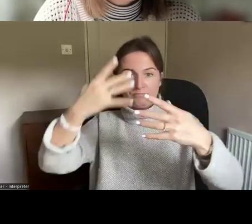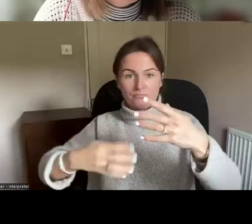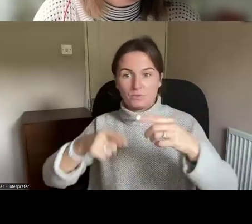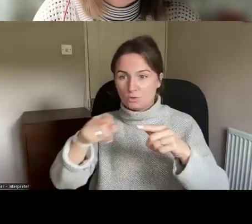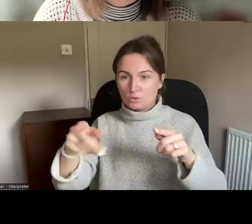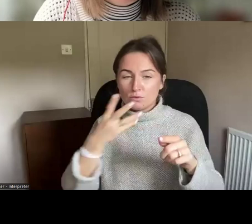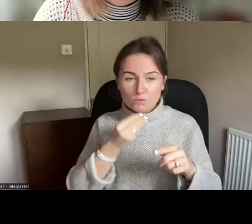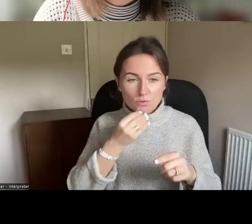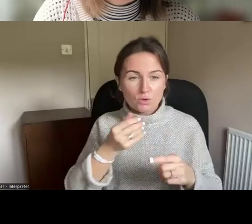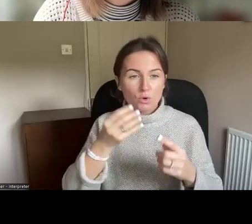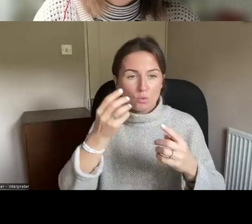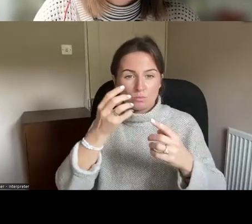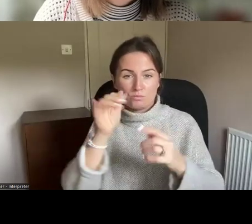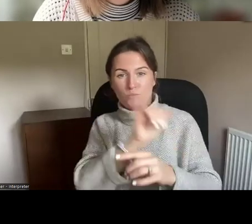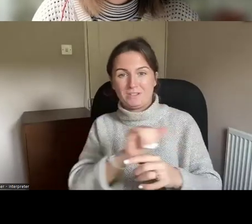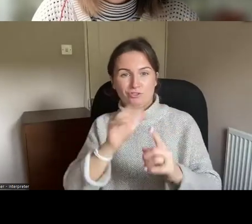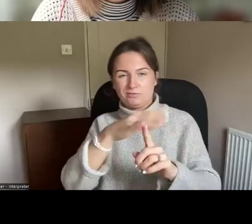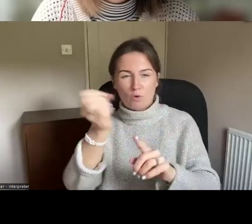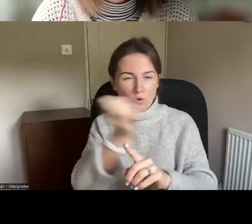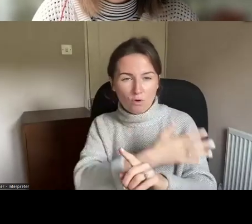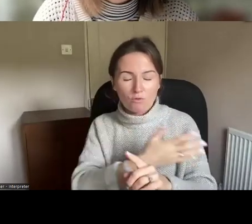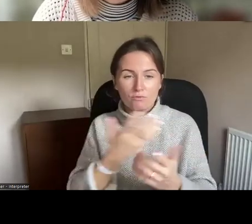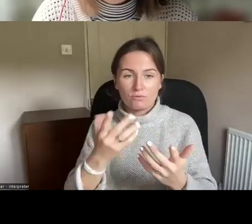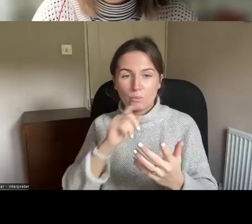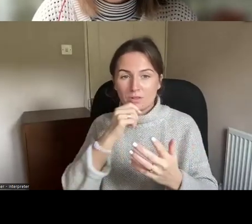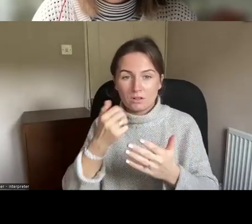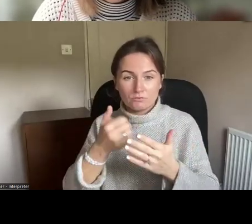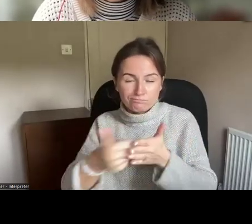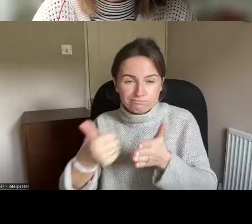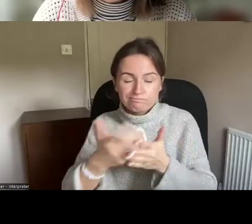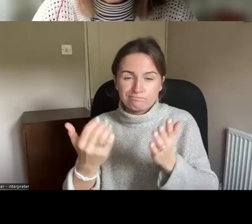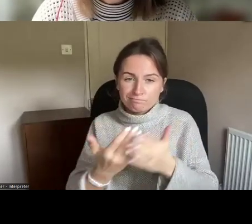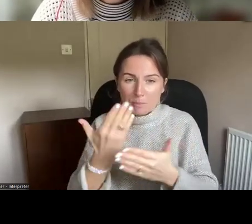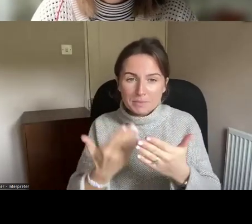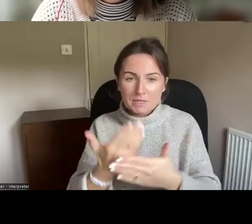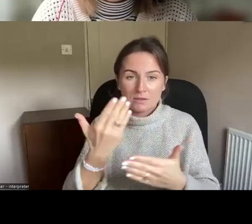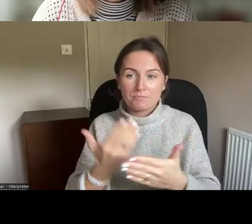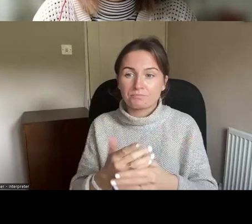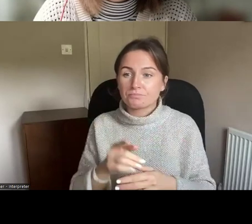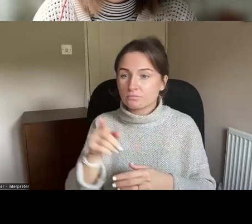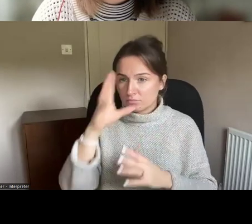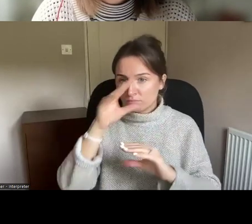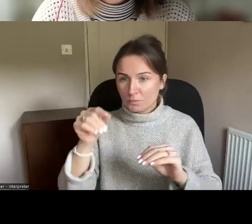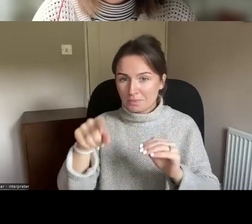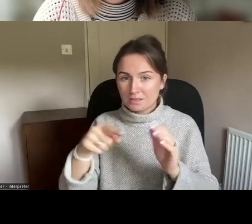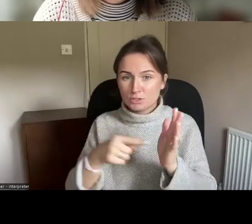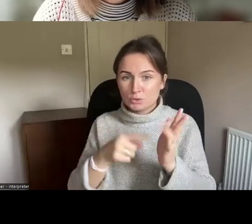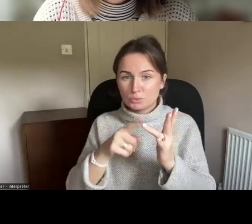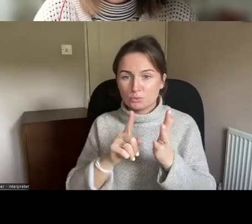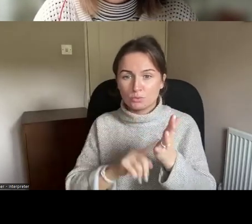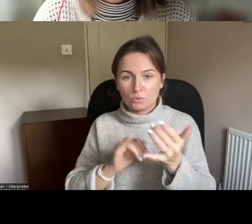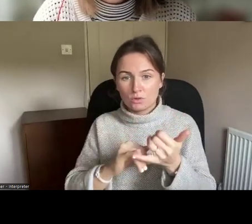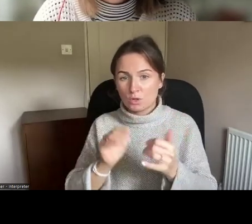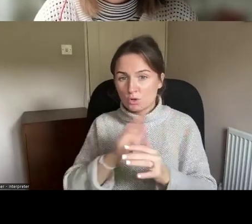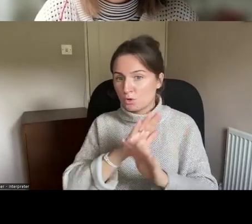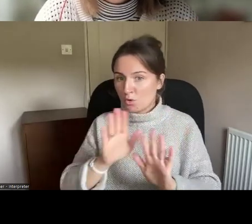Our investment data will be regularly updated. The Explorer isn't a mandatory tool. It's a tool that we hope people will use